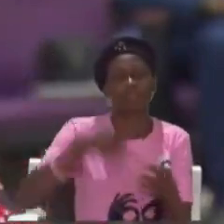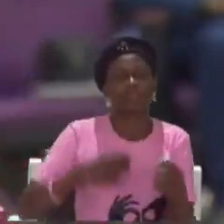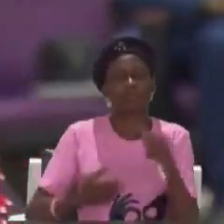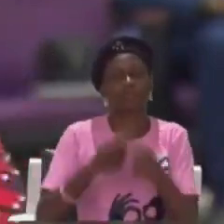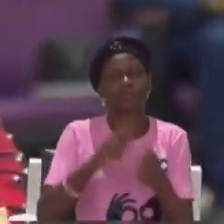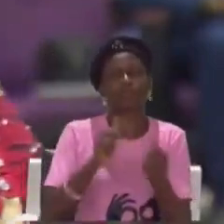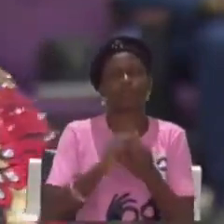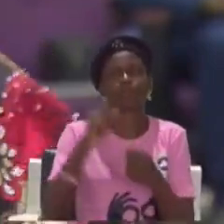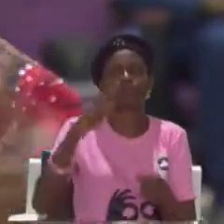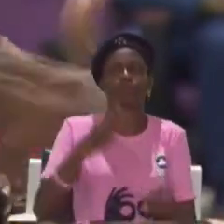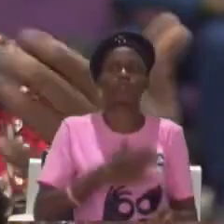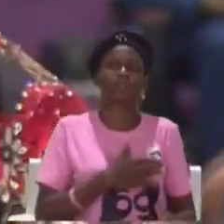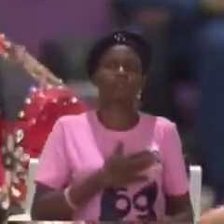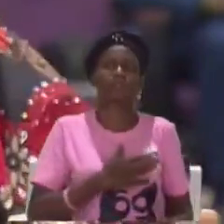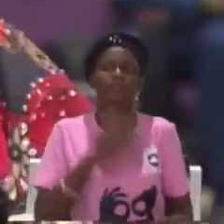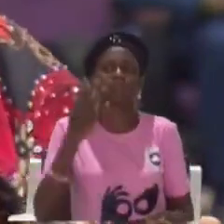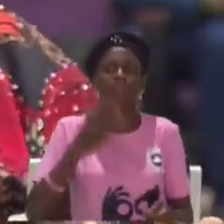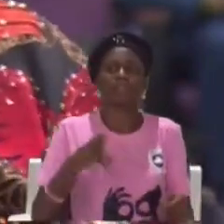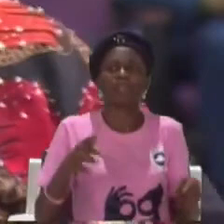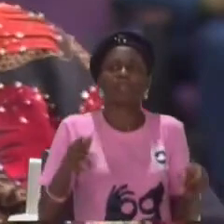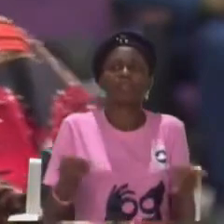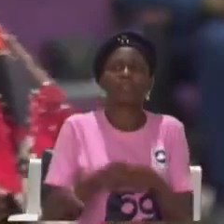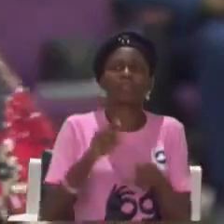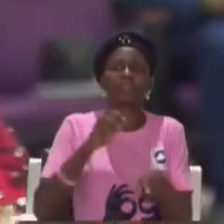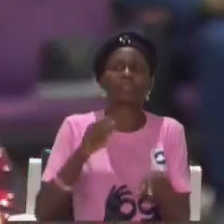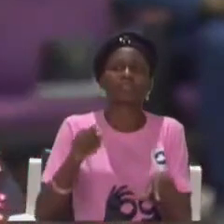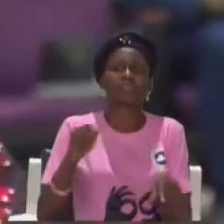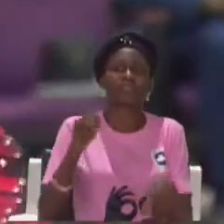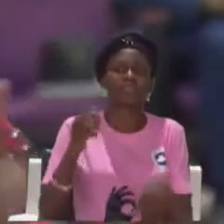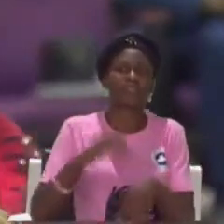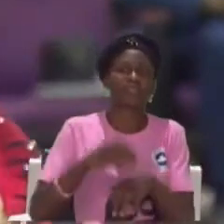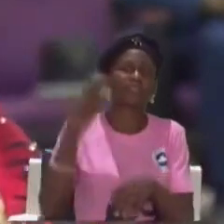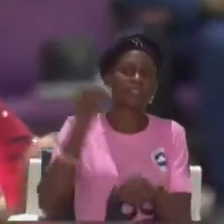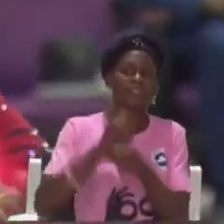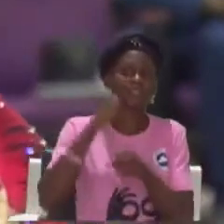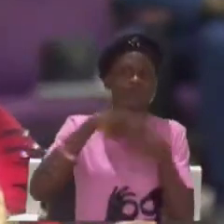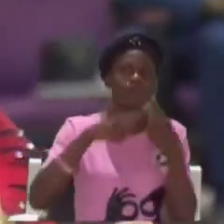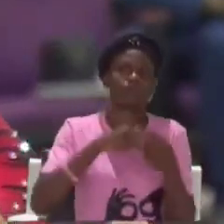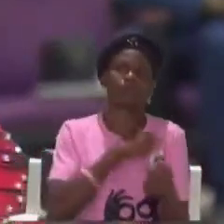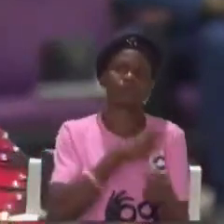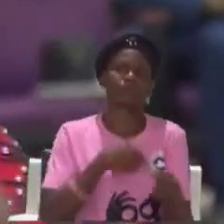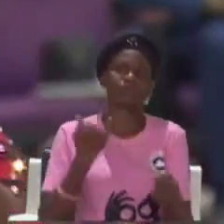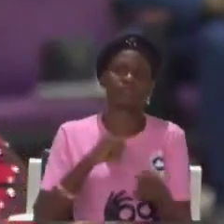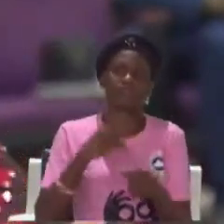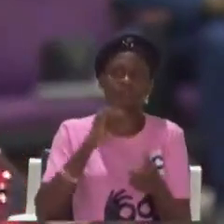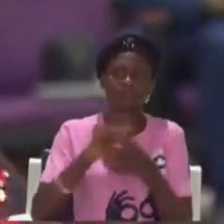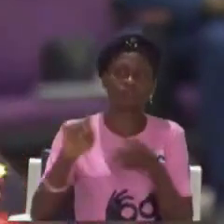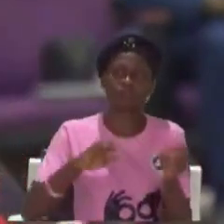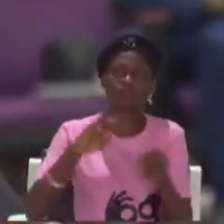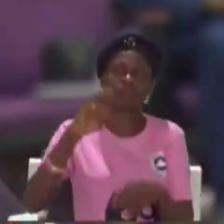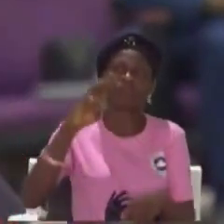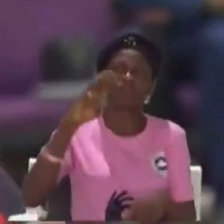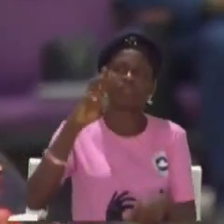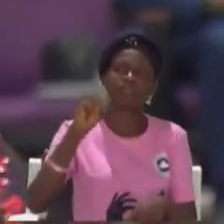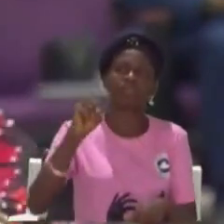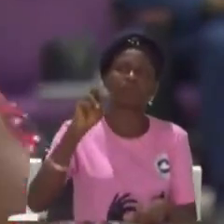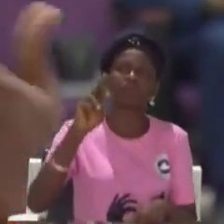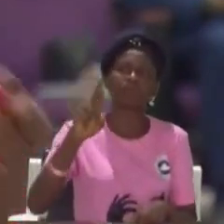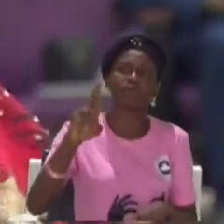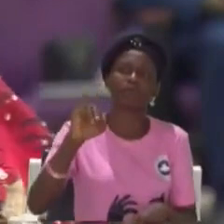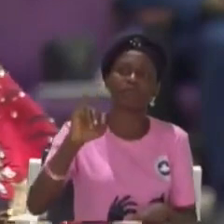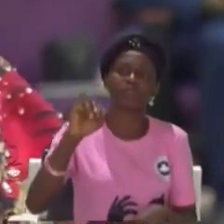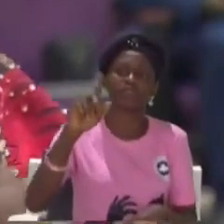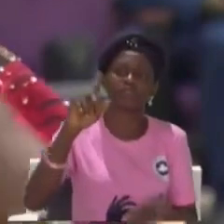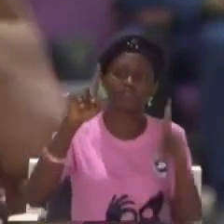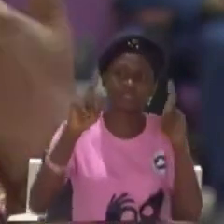of my breasts. As at last year, I went to the hospital, I was asked to do an MRI test, and